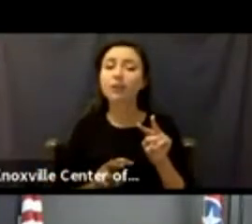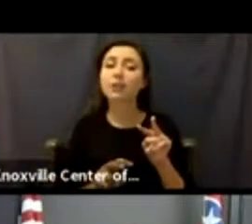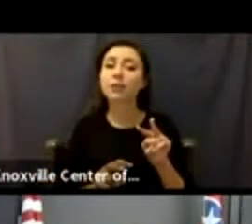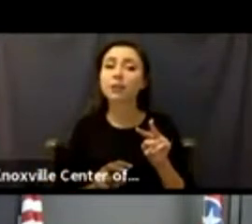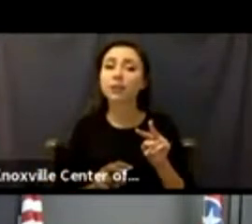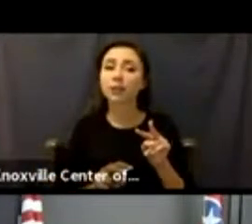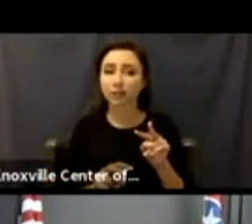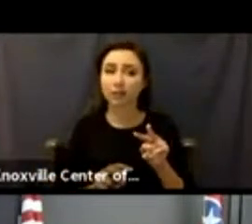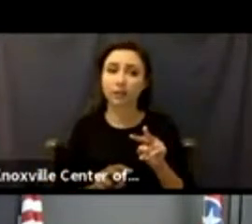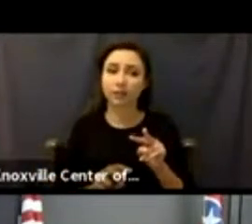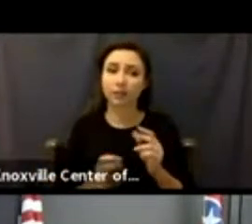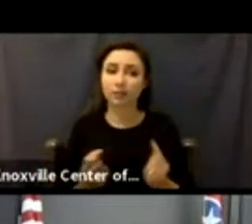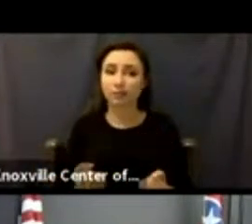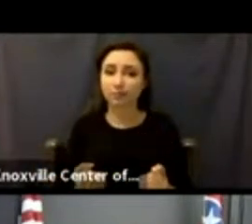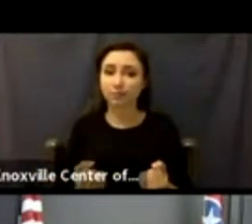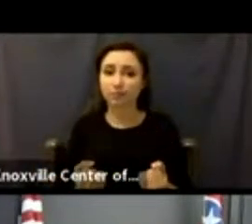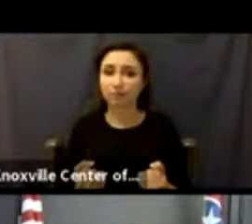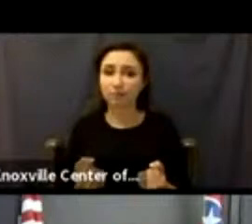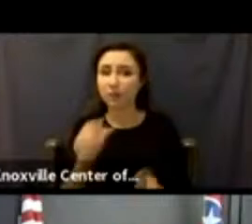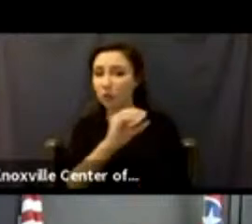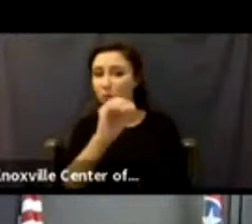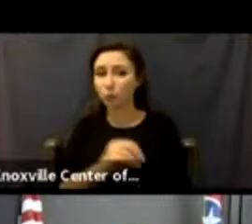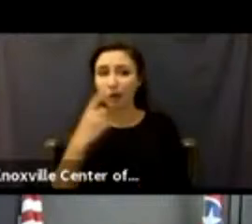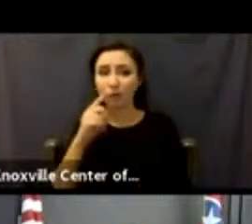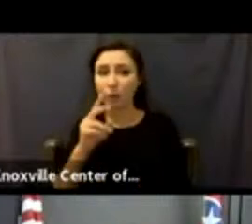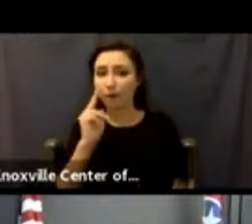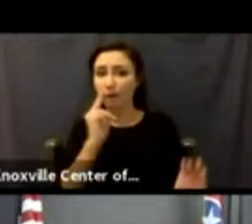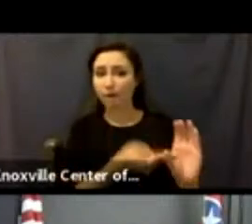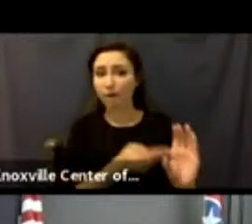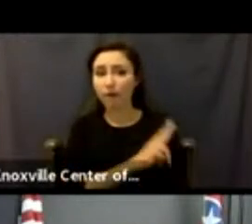degree of hospitalization in August,